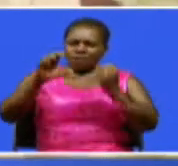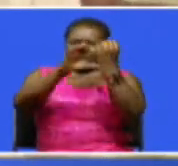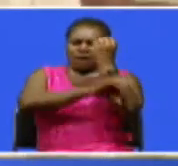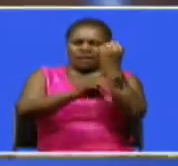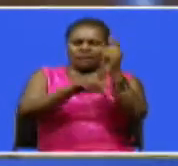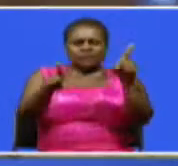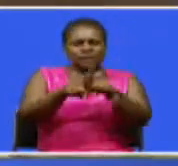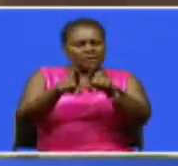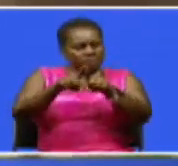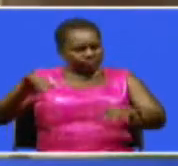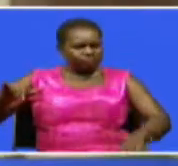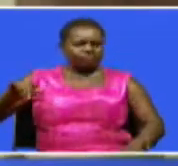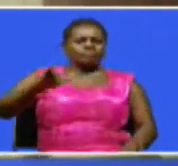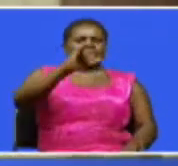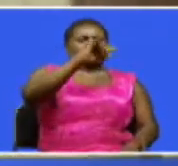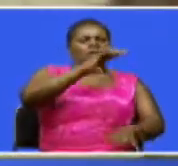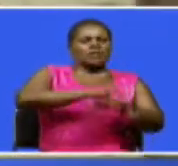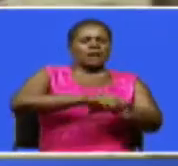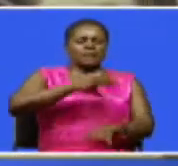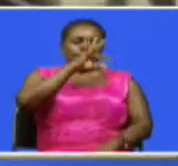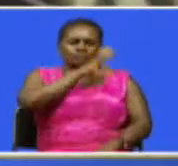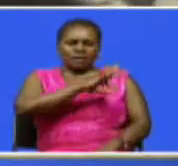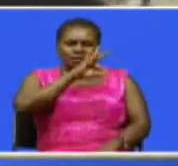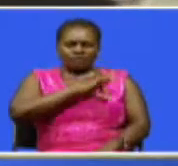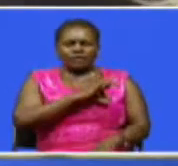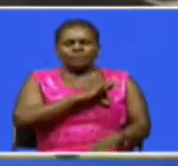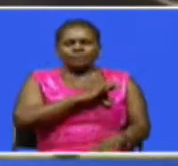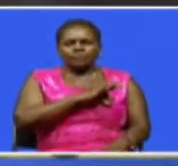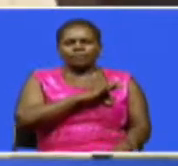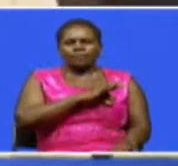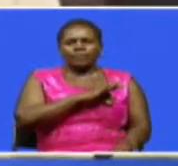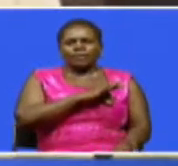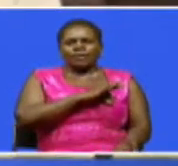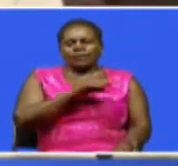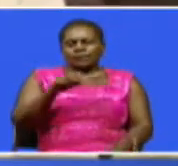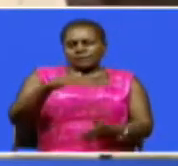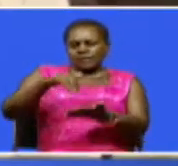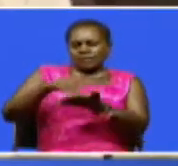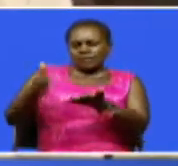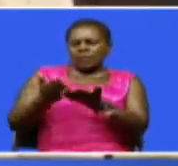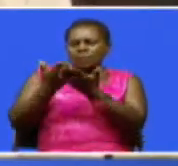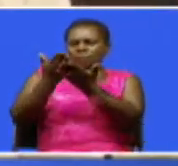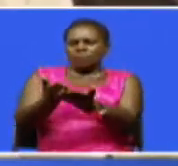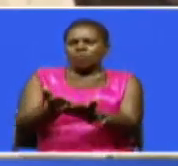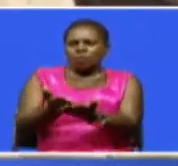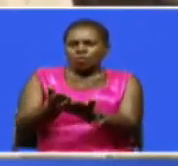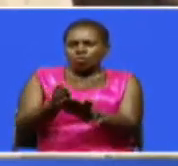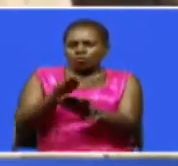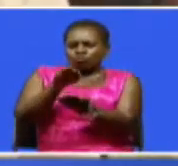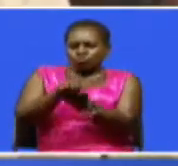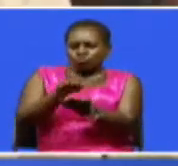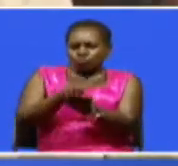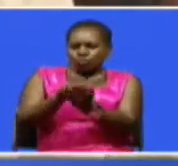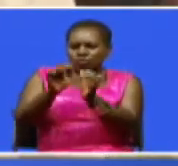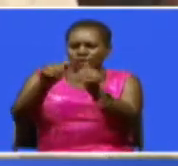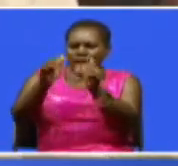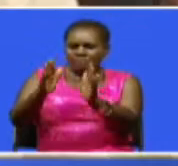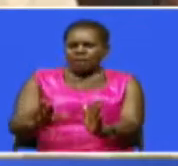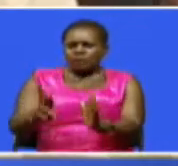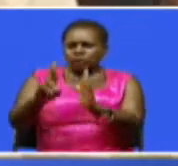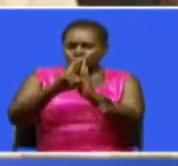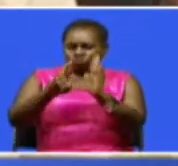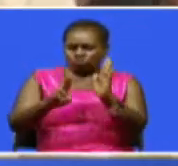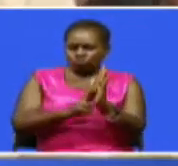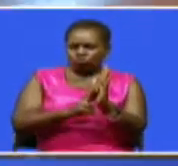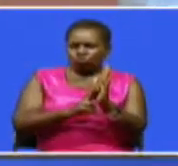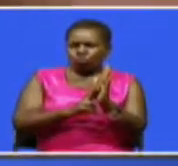even export more and make money. This center has been providing breeding bulls to farmers in the arid and